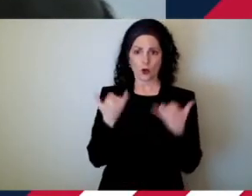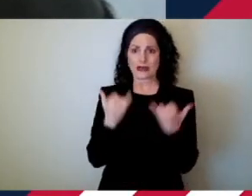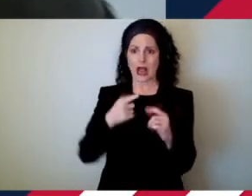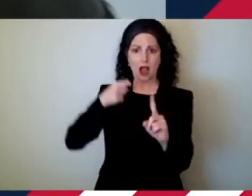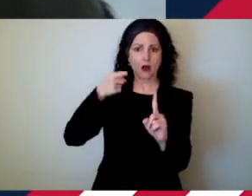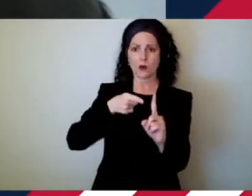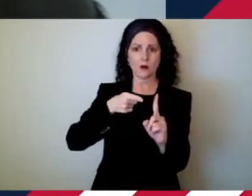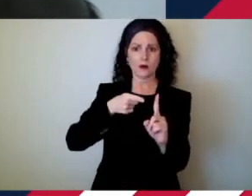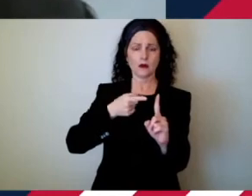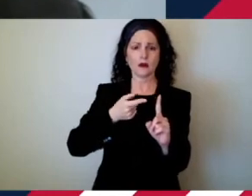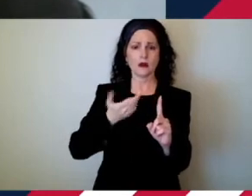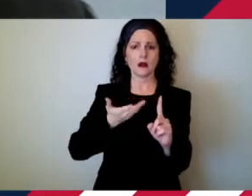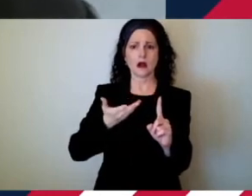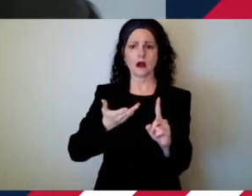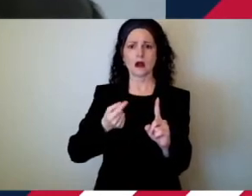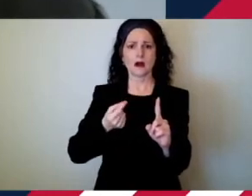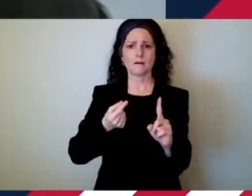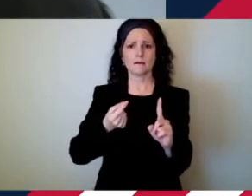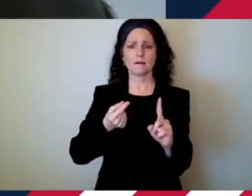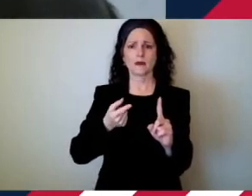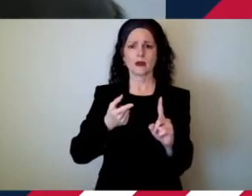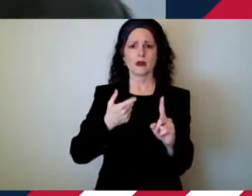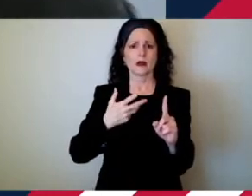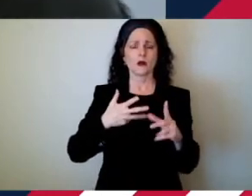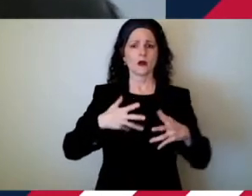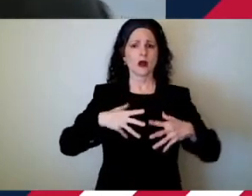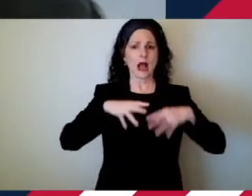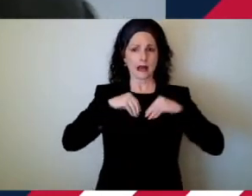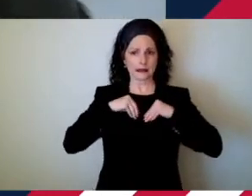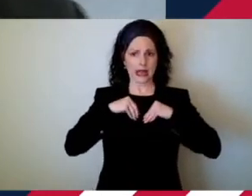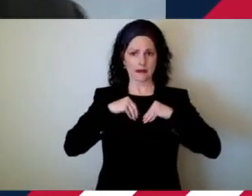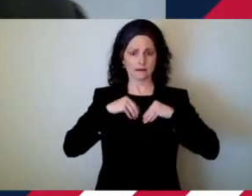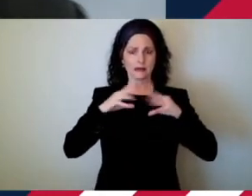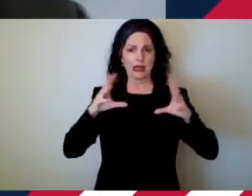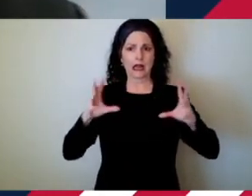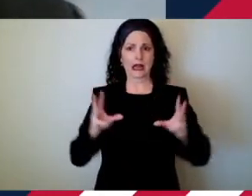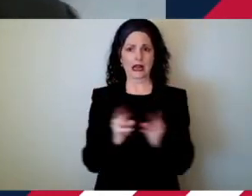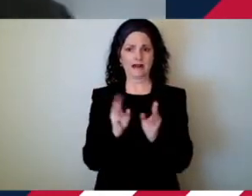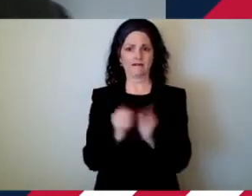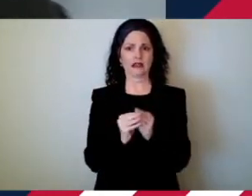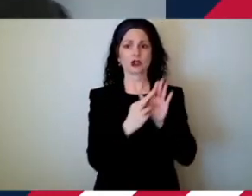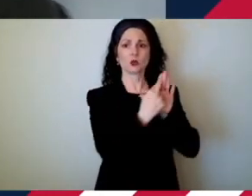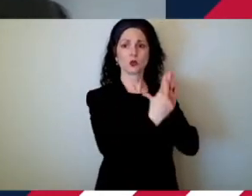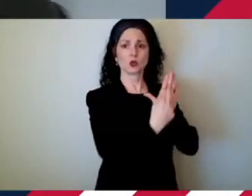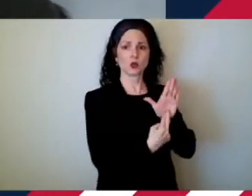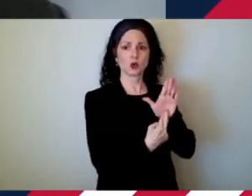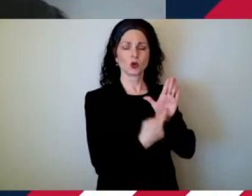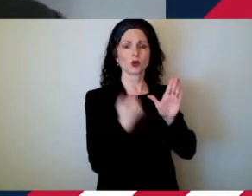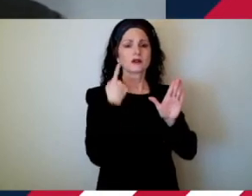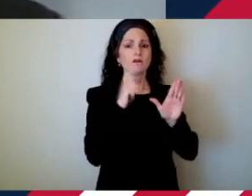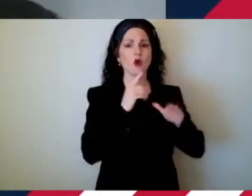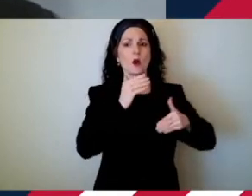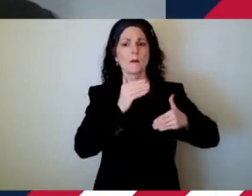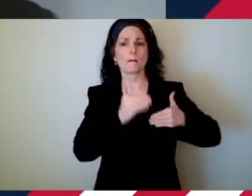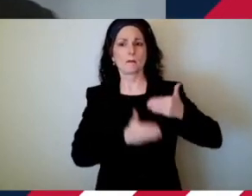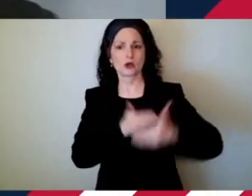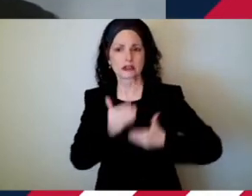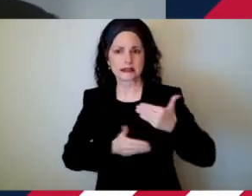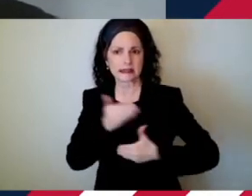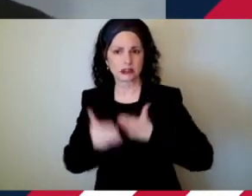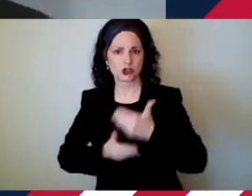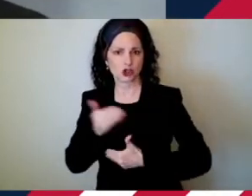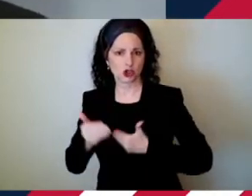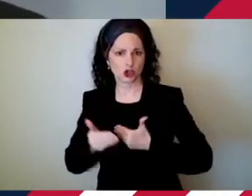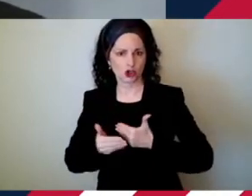the adoption of the convention rules of procedure. And